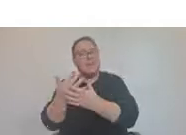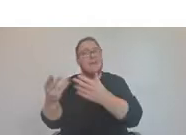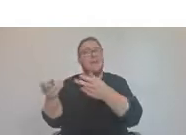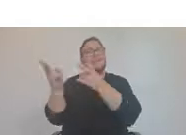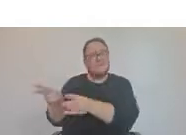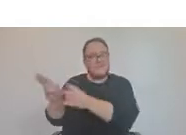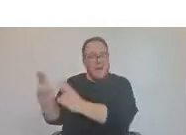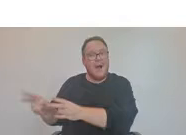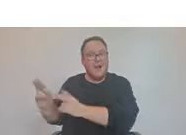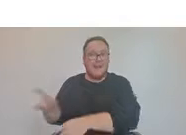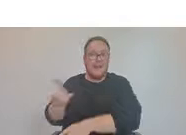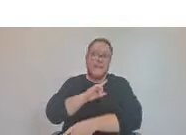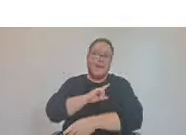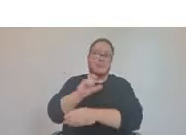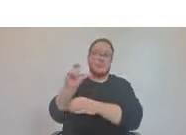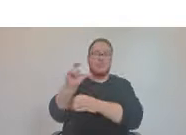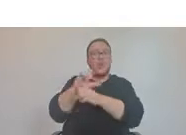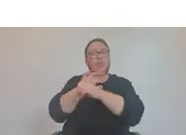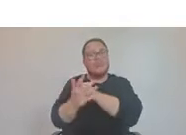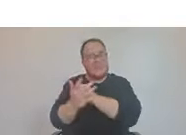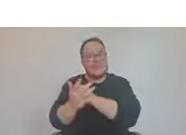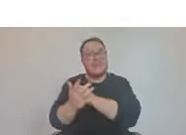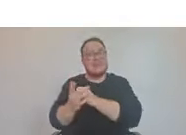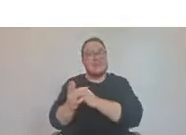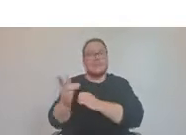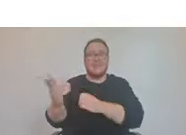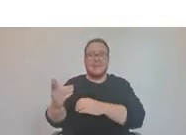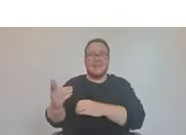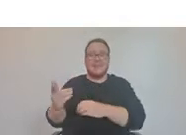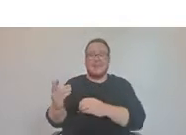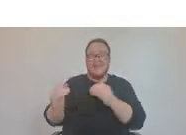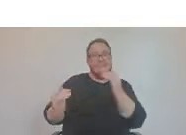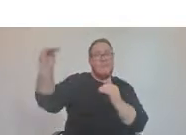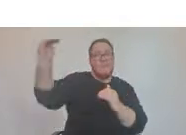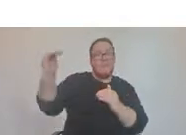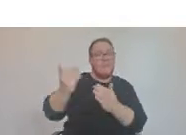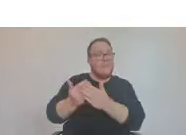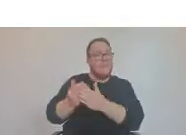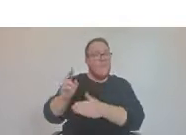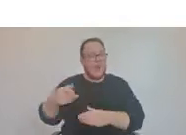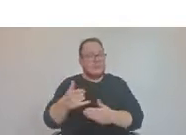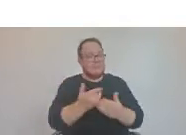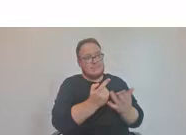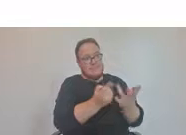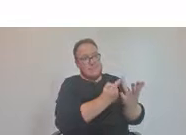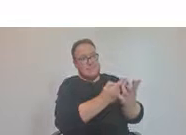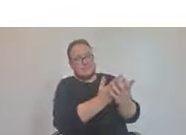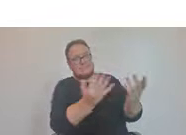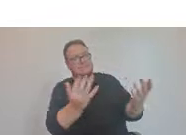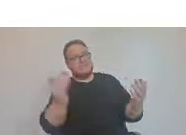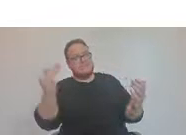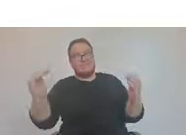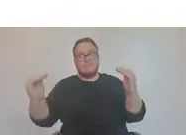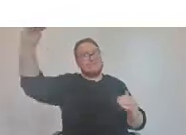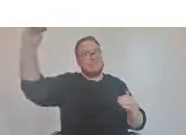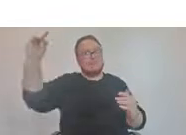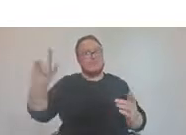of COVID-19. So we've done a lot of work around learning disabilities last year around